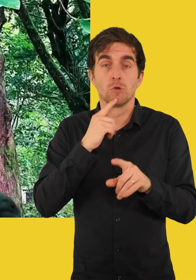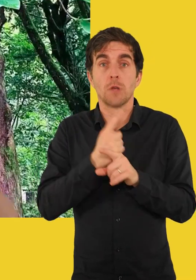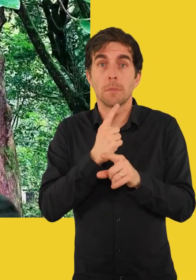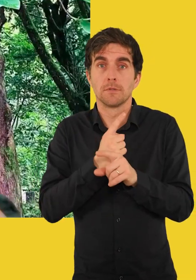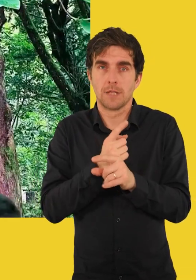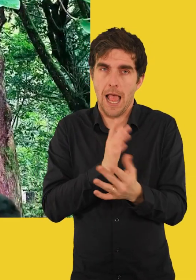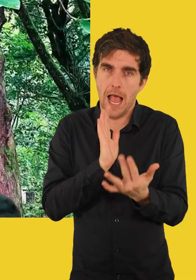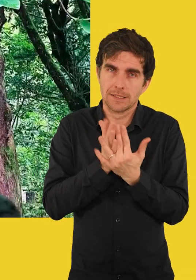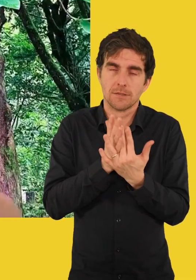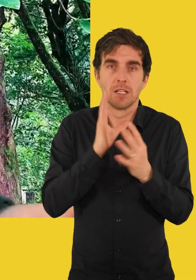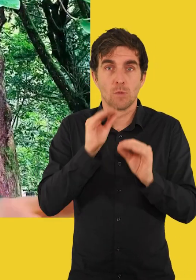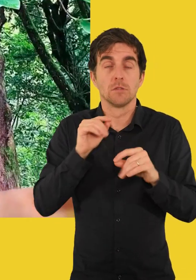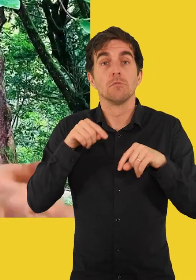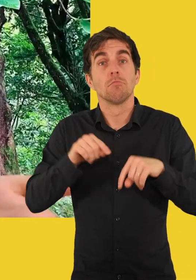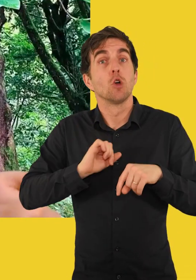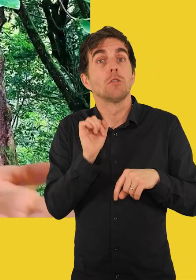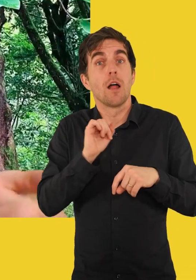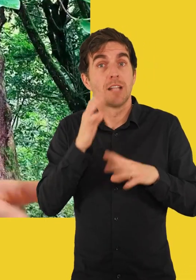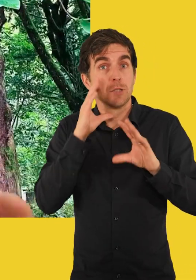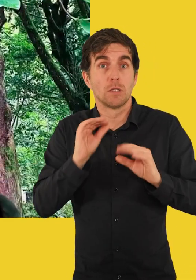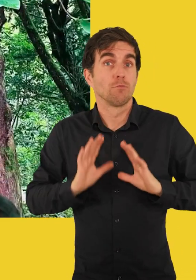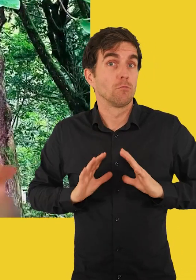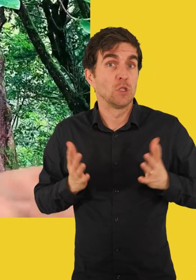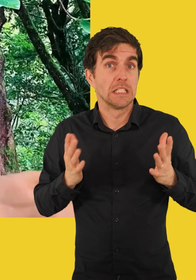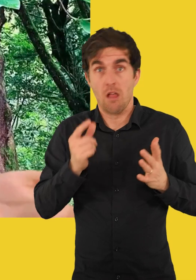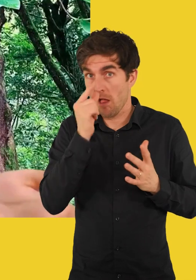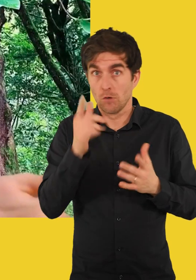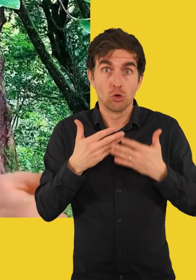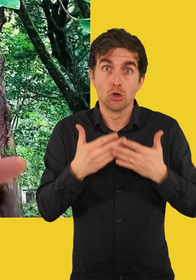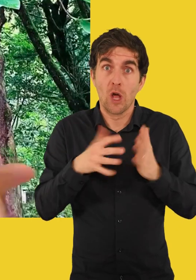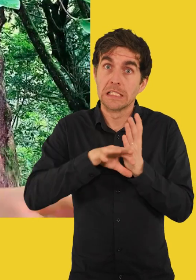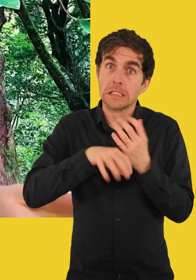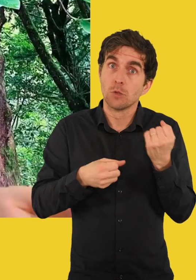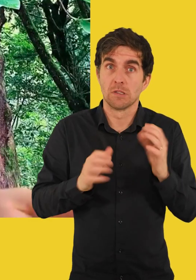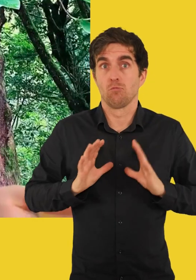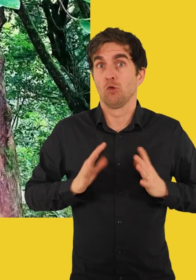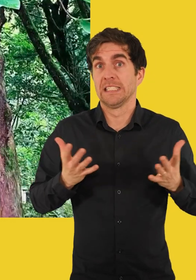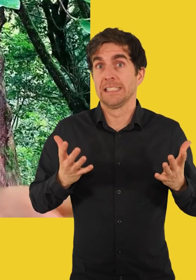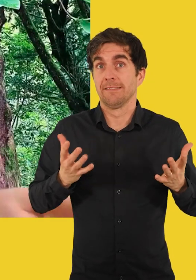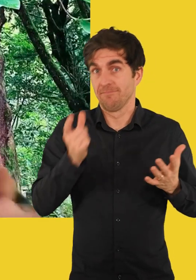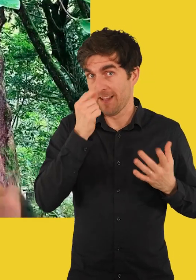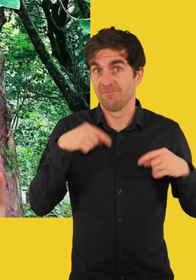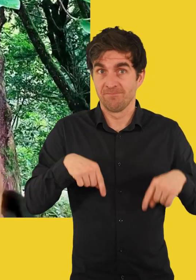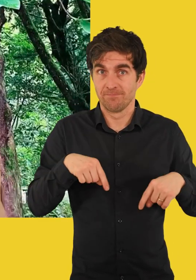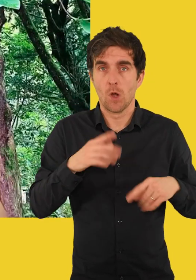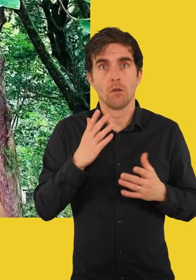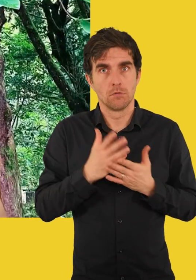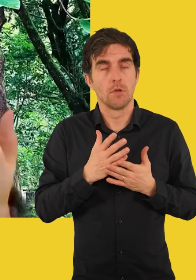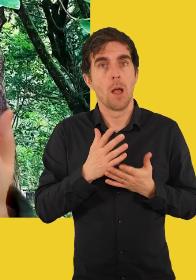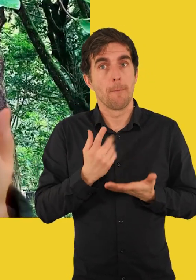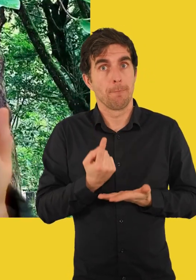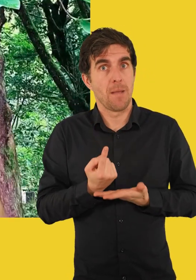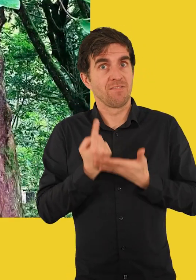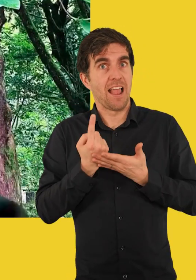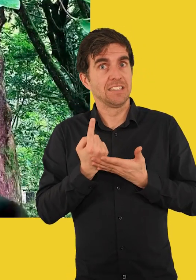to access education. In Scotland, education is free, and you can study at degree level for free. So